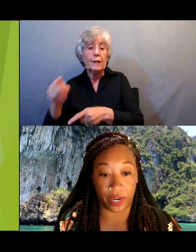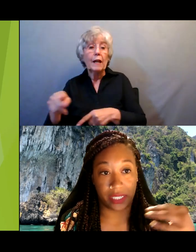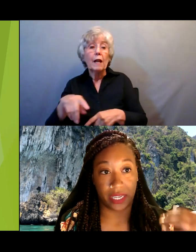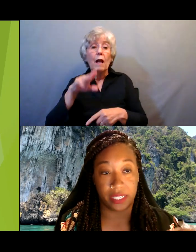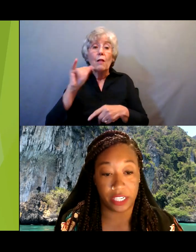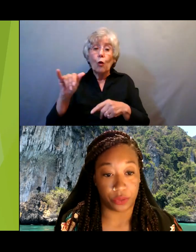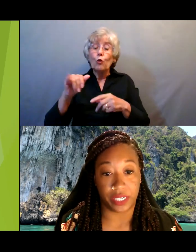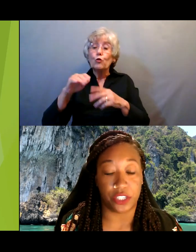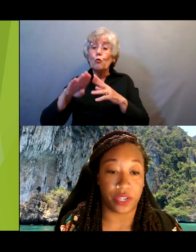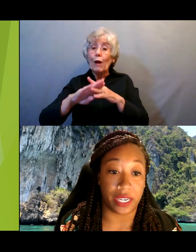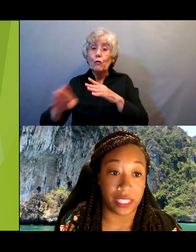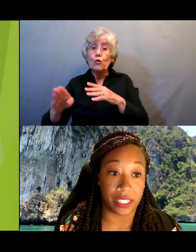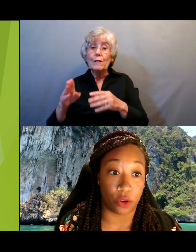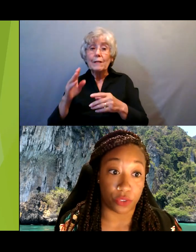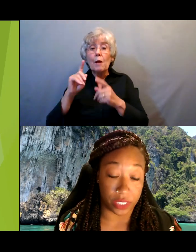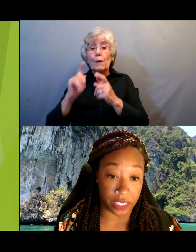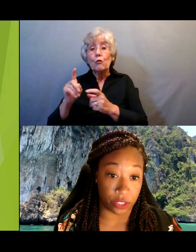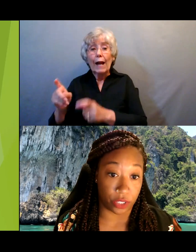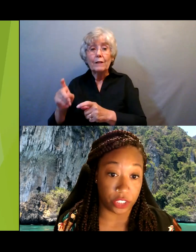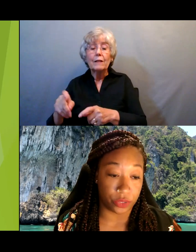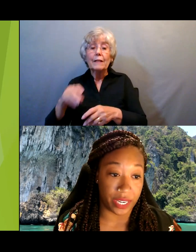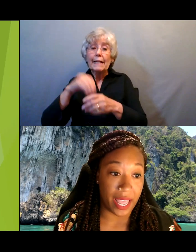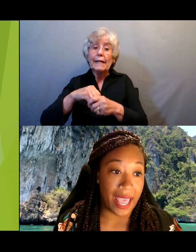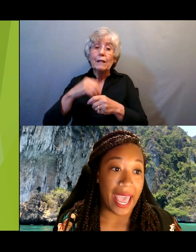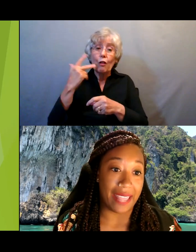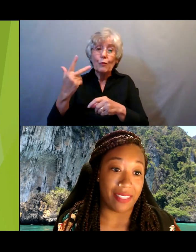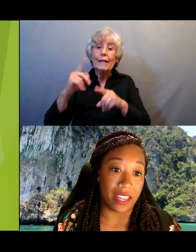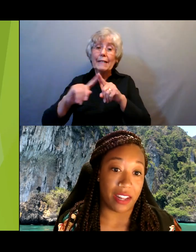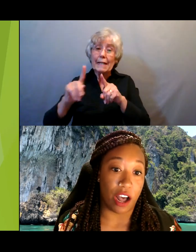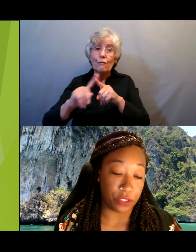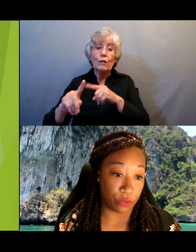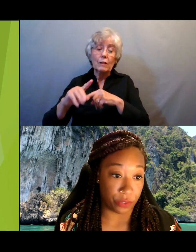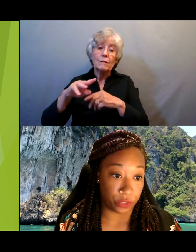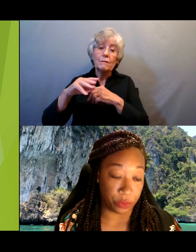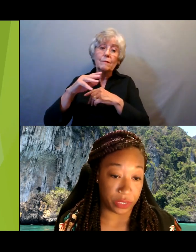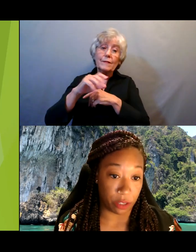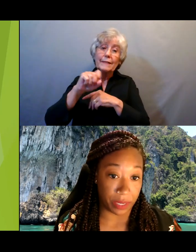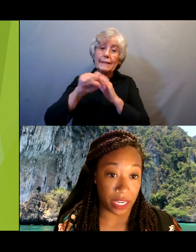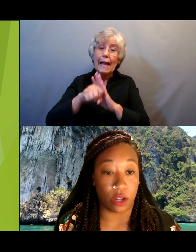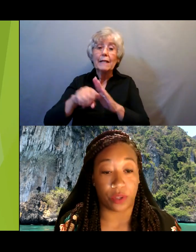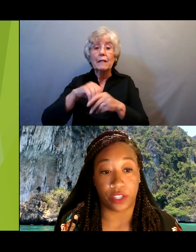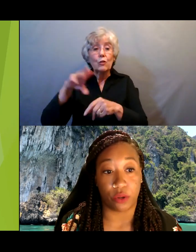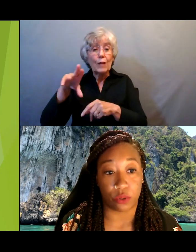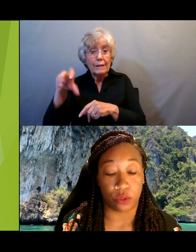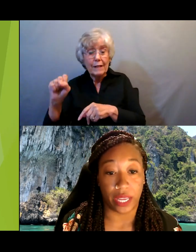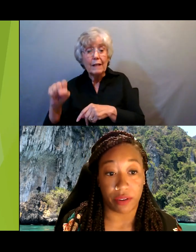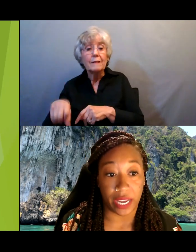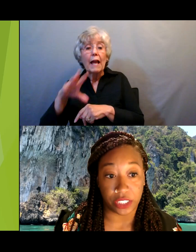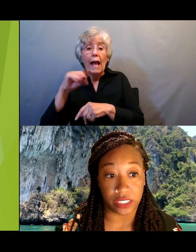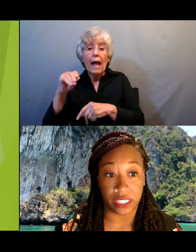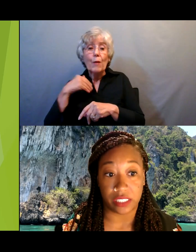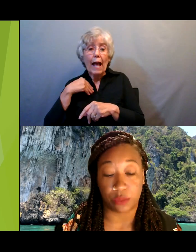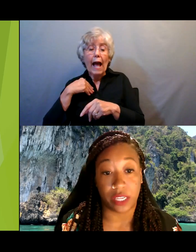been granted entry into the United States overseas in their country. And then the Office of Refugee Resettlement, along with your local